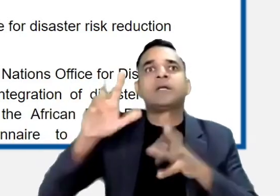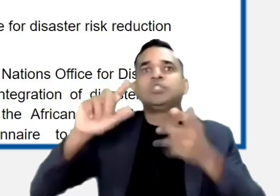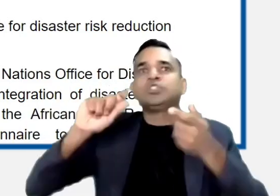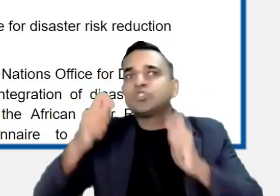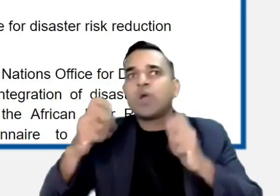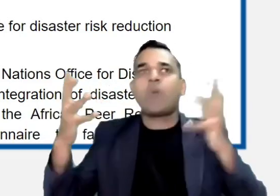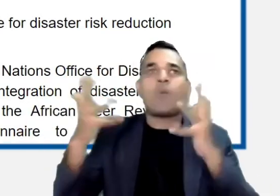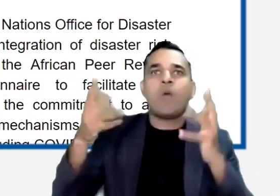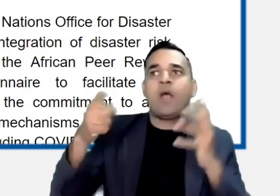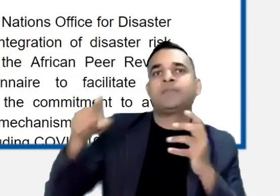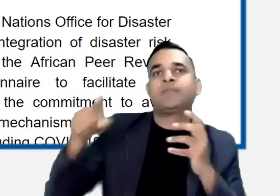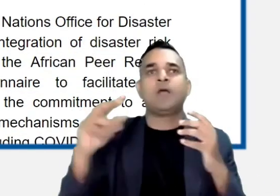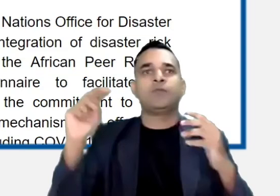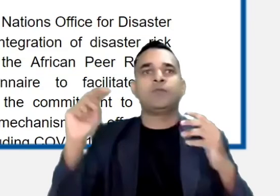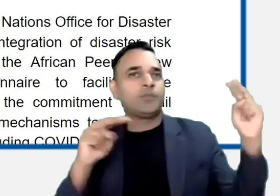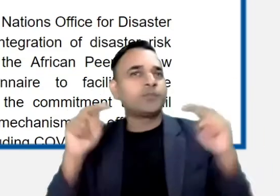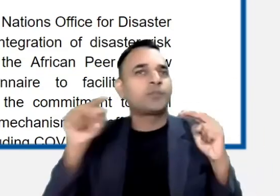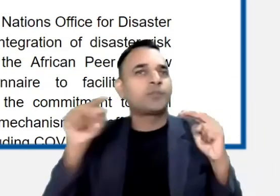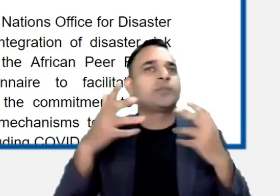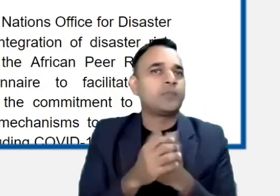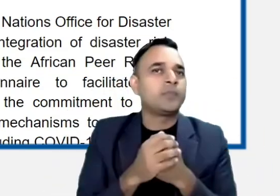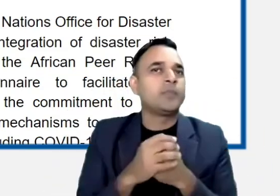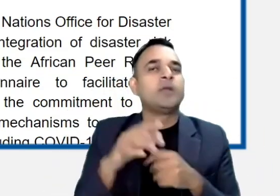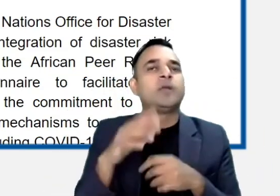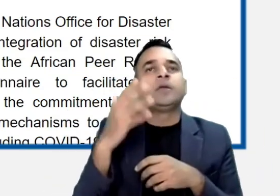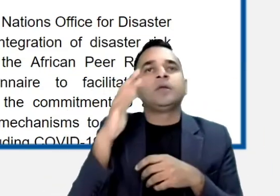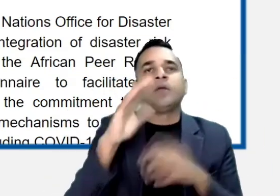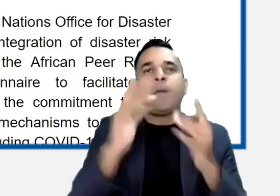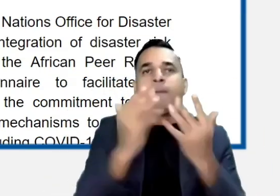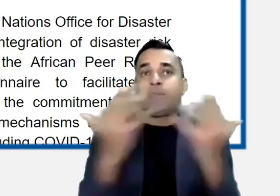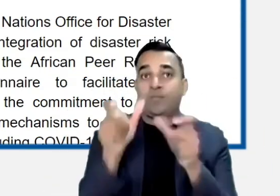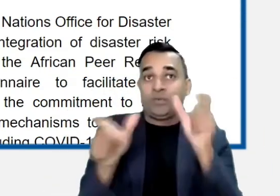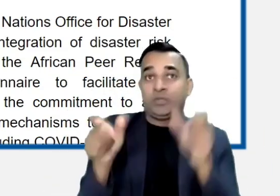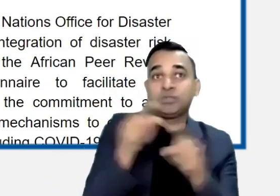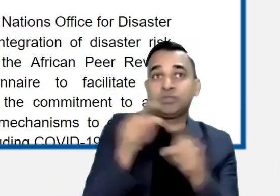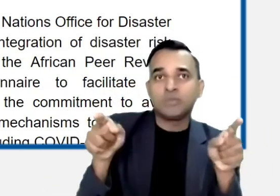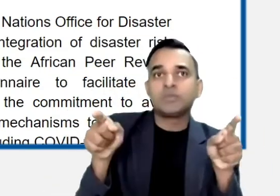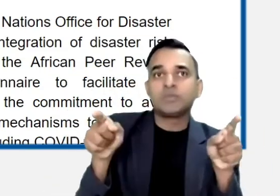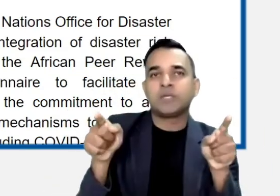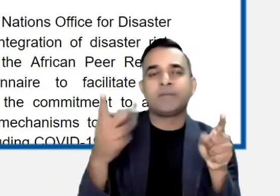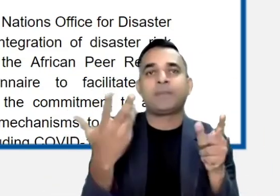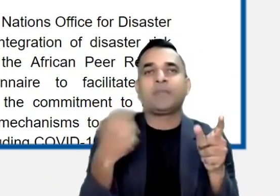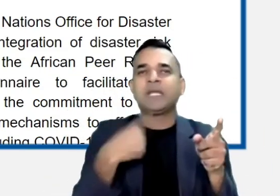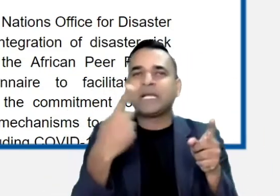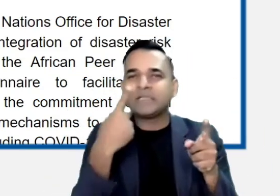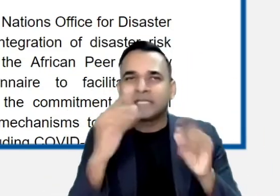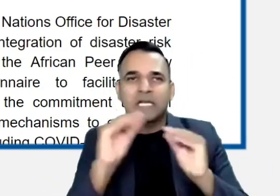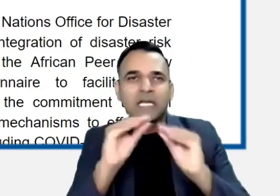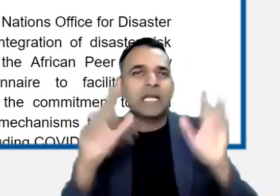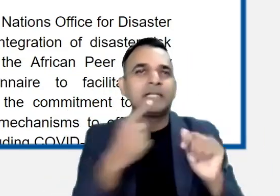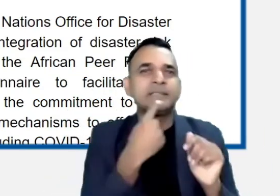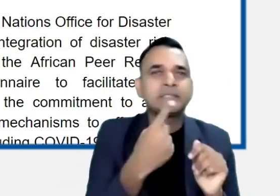assessments, collection and analysis of disaster loss data, disaggregated, where relevant, by